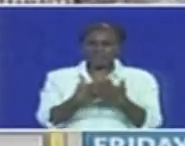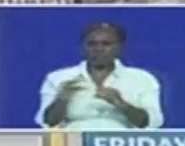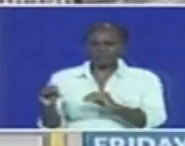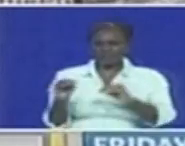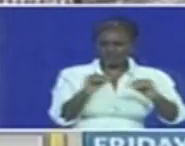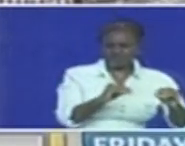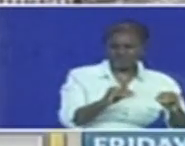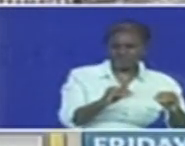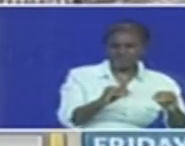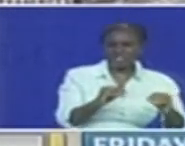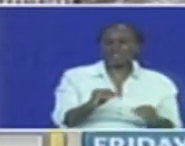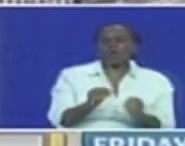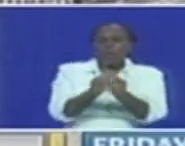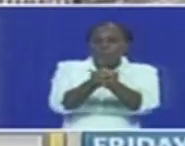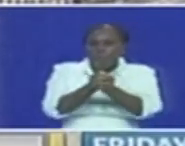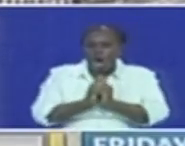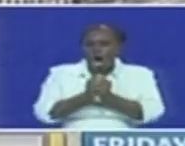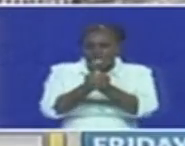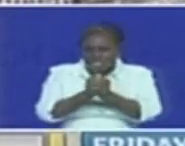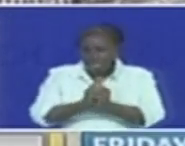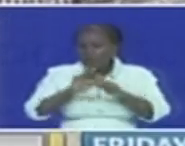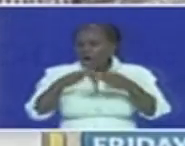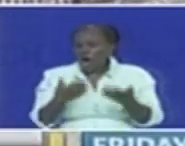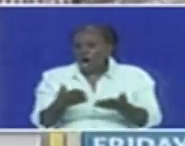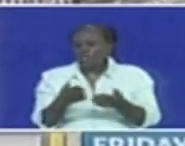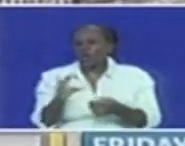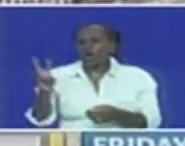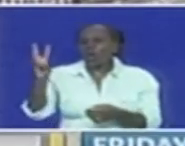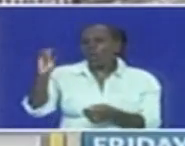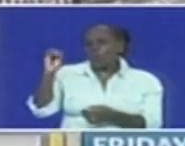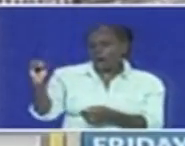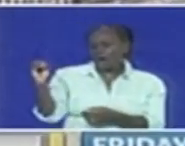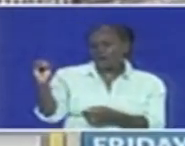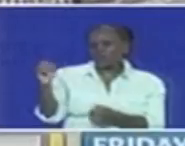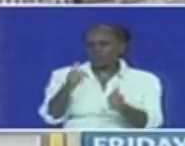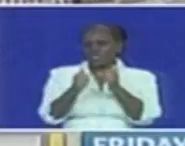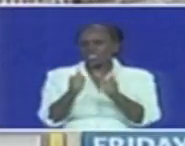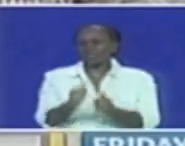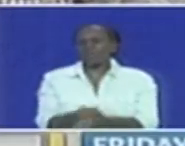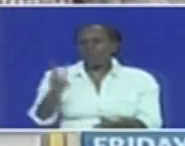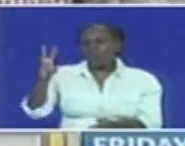Do we say we worship the Almighty, or do we say we worship the Almighty?